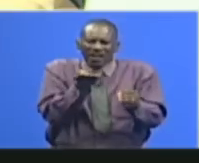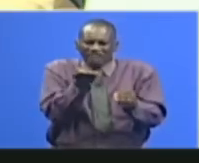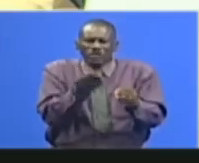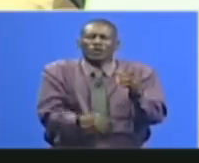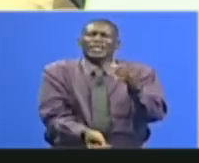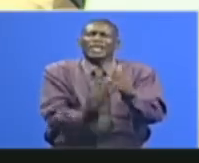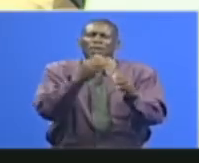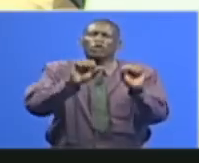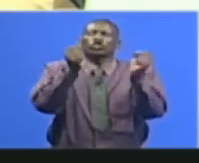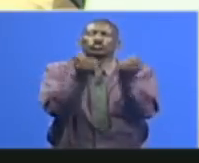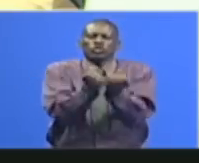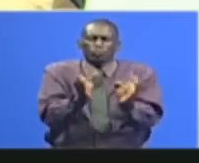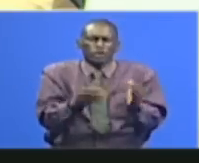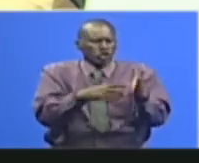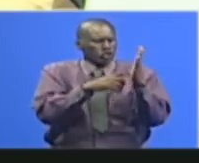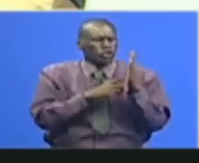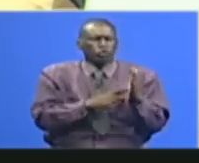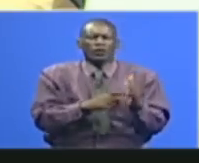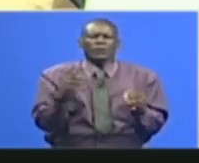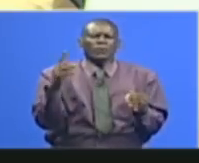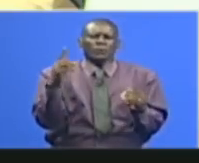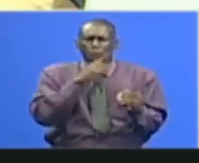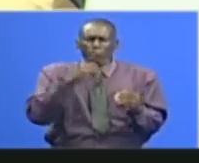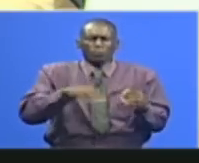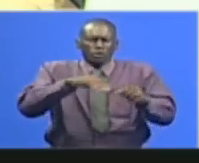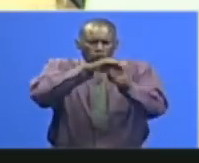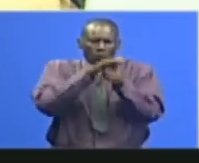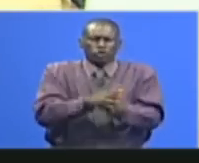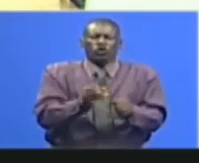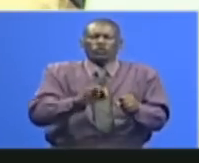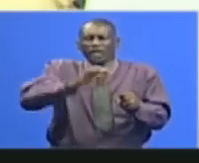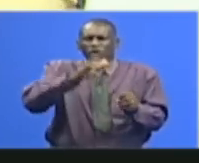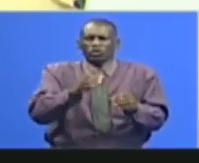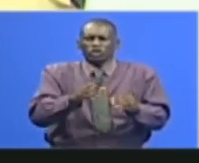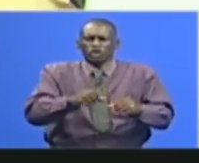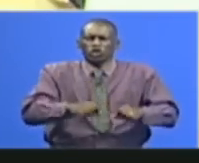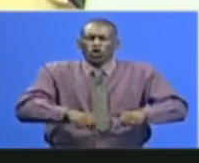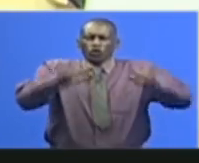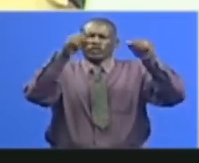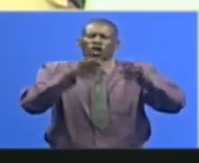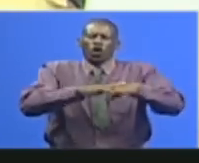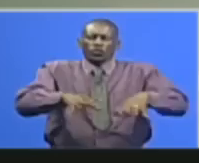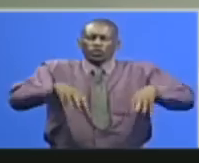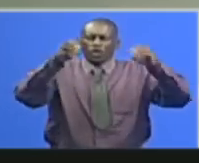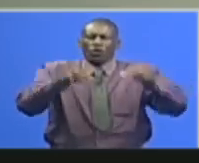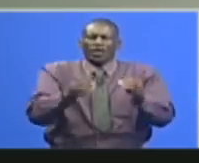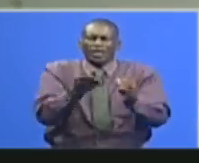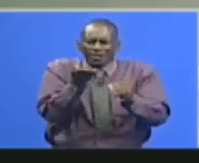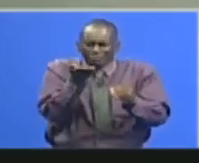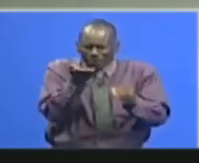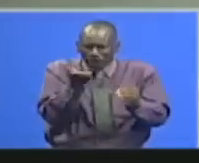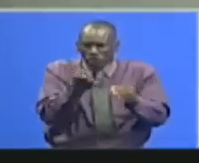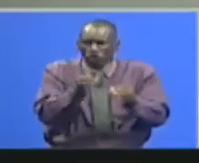online revealing the shocking brutality of the county inspectorate officers on the hawkers. Now, in the videos captured on a